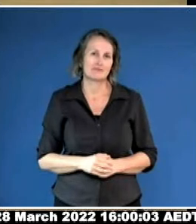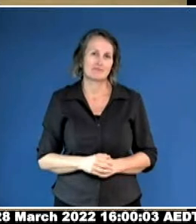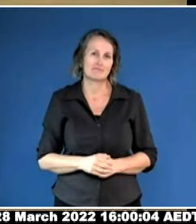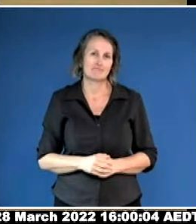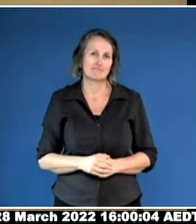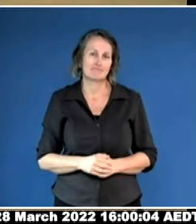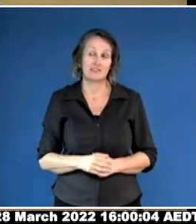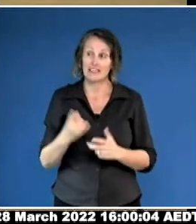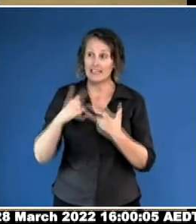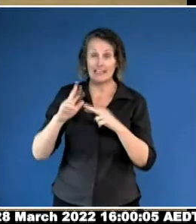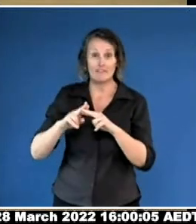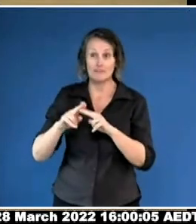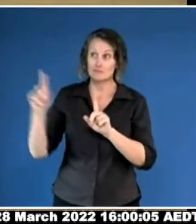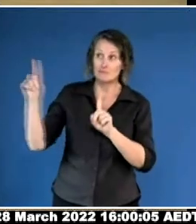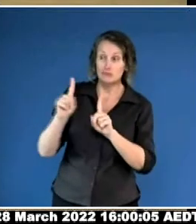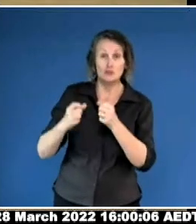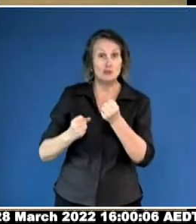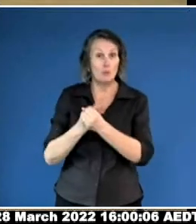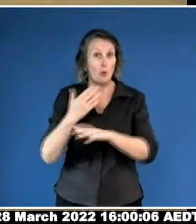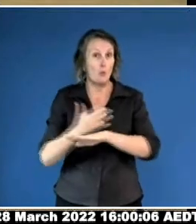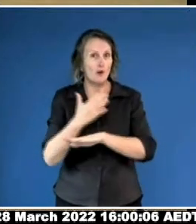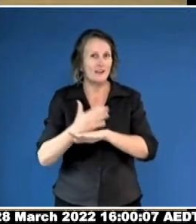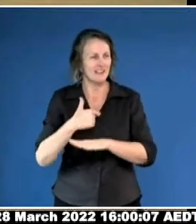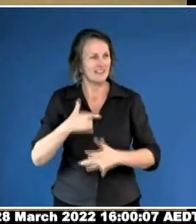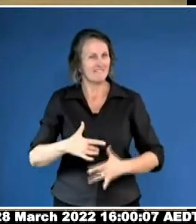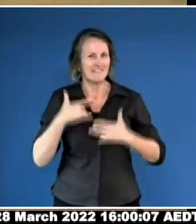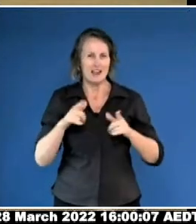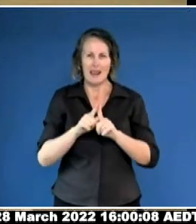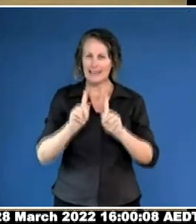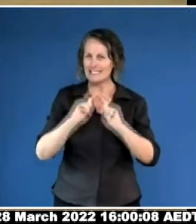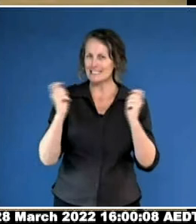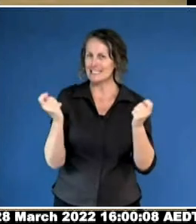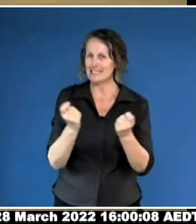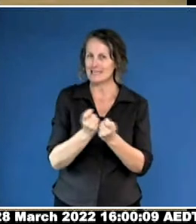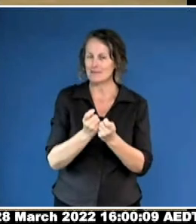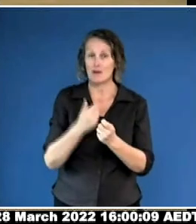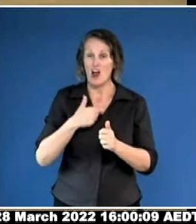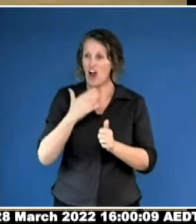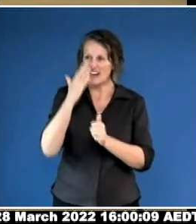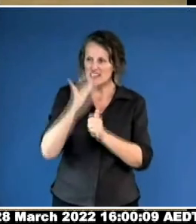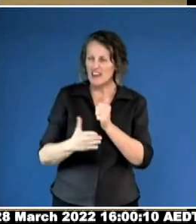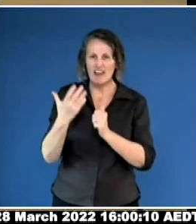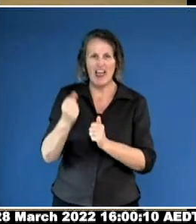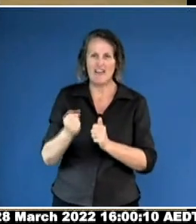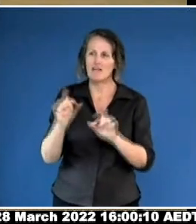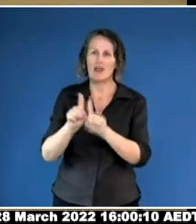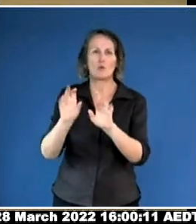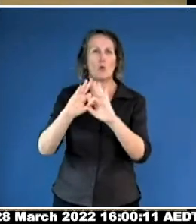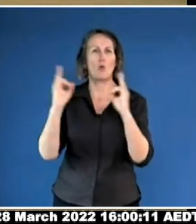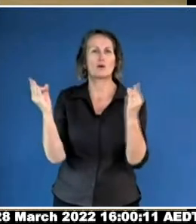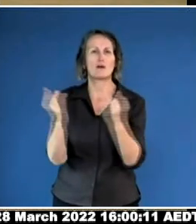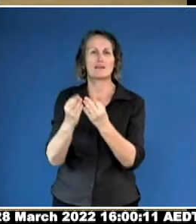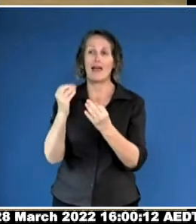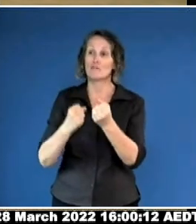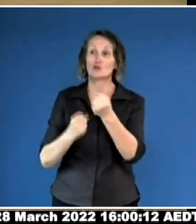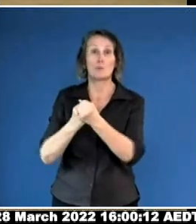have full-time care. I've never had an agency that had conducted a team meeting with my workers and includes me. A team meeting